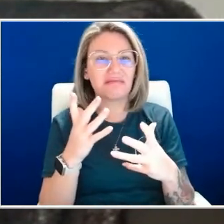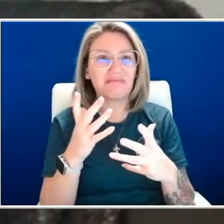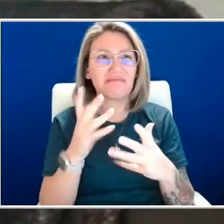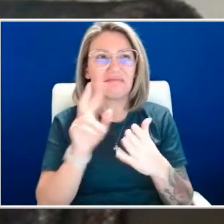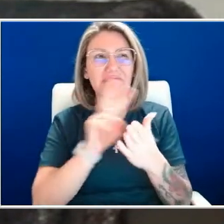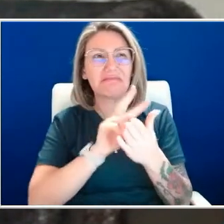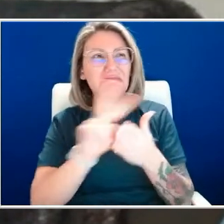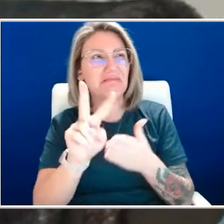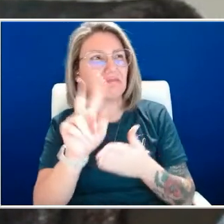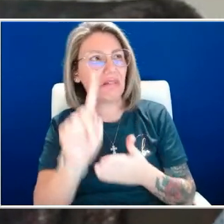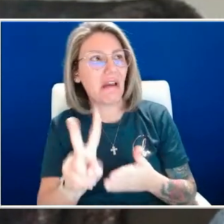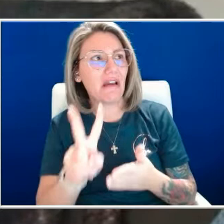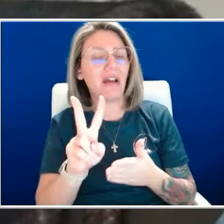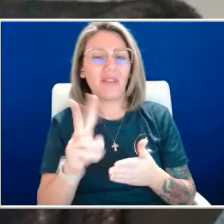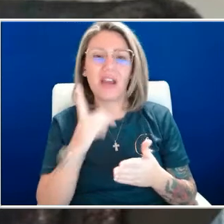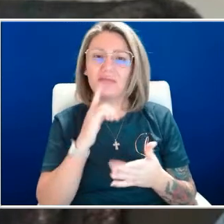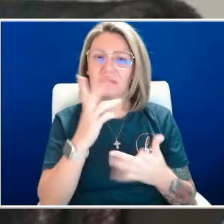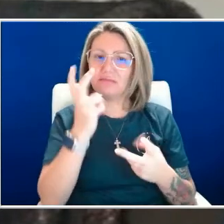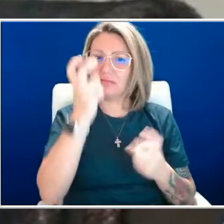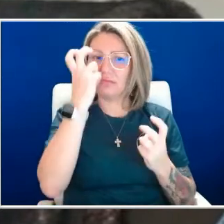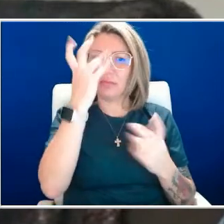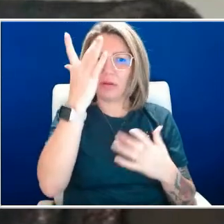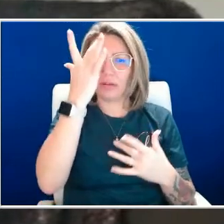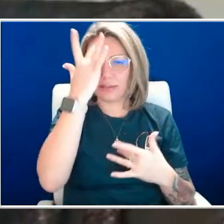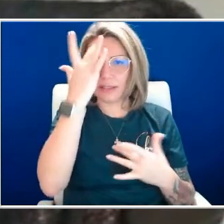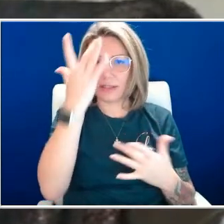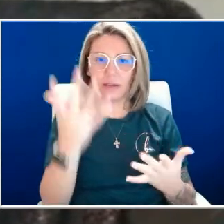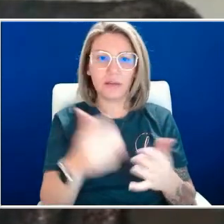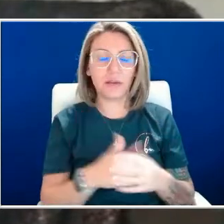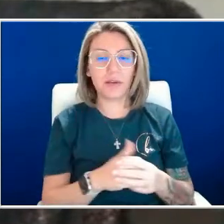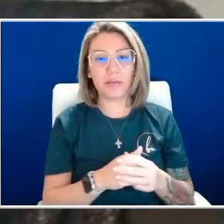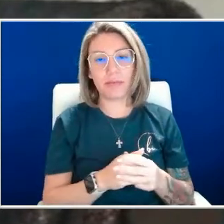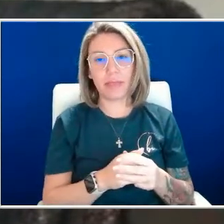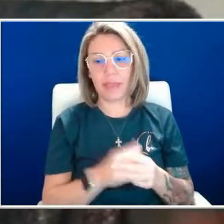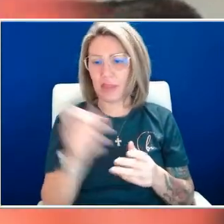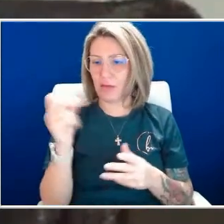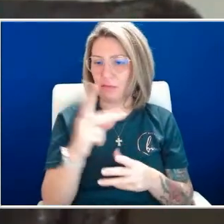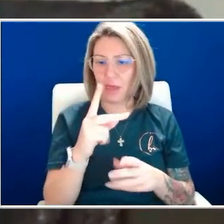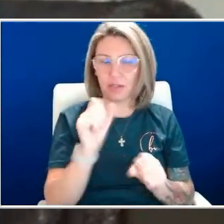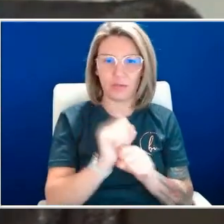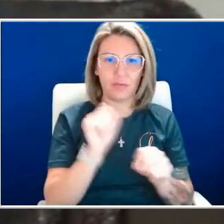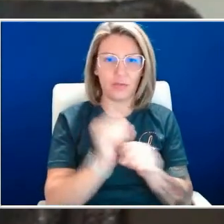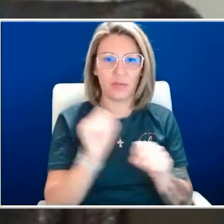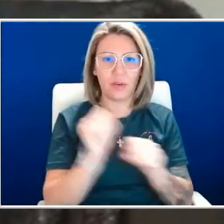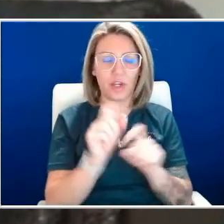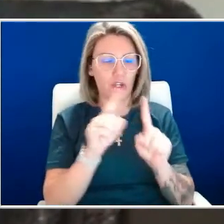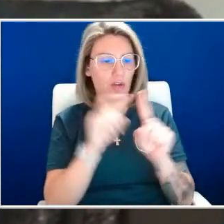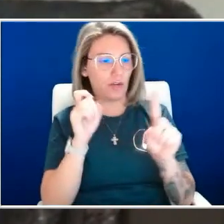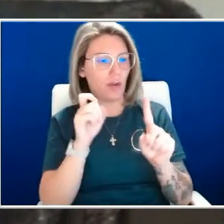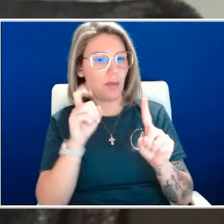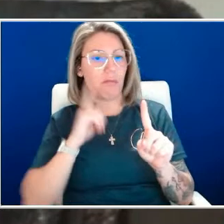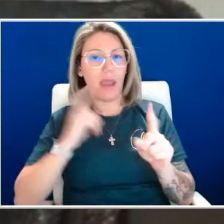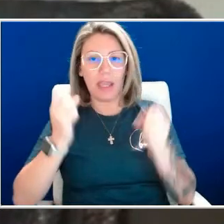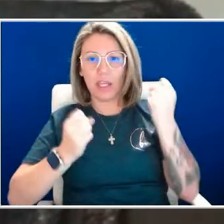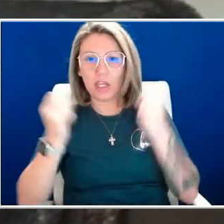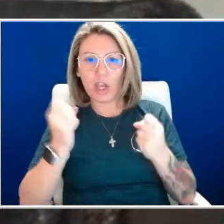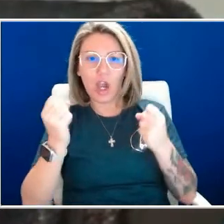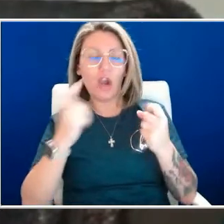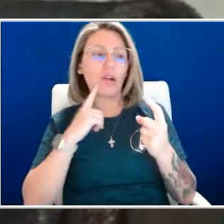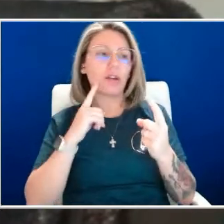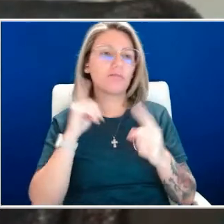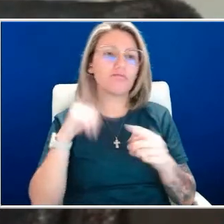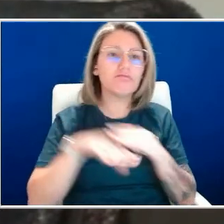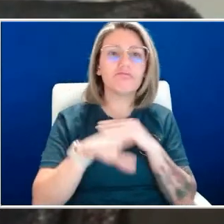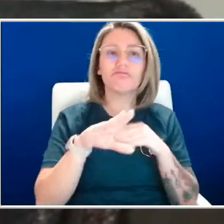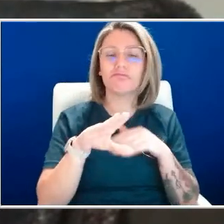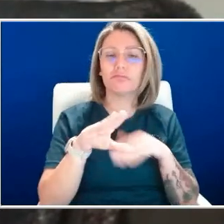I was pretty sick. Then I went back to work, and I noticed coming from my car and going into work, I was kind of running out of breath. But